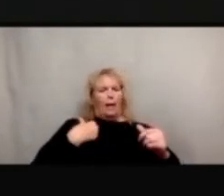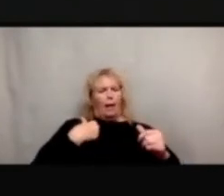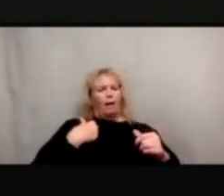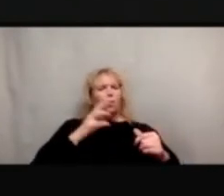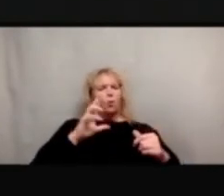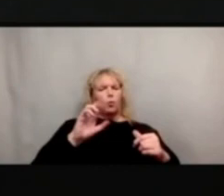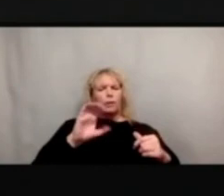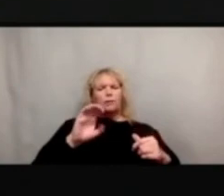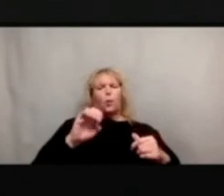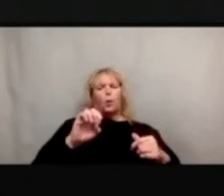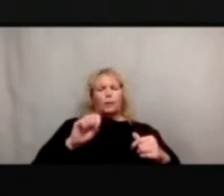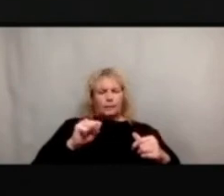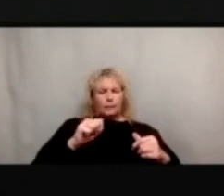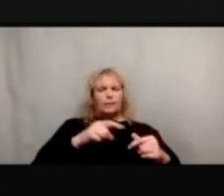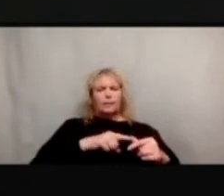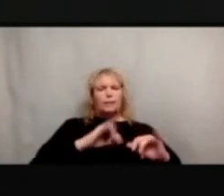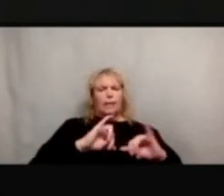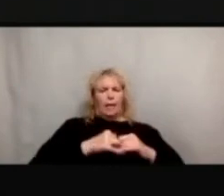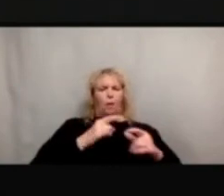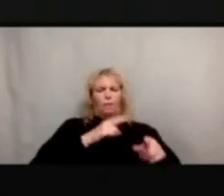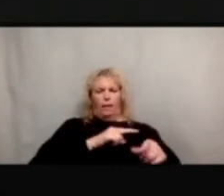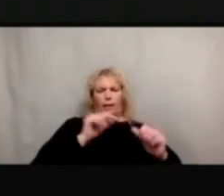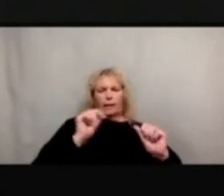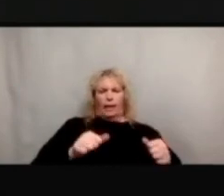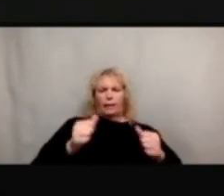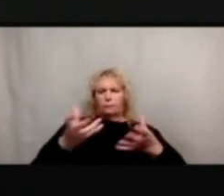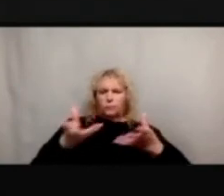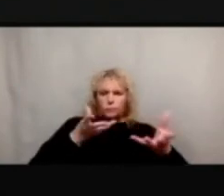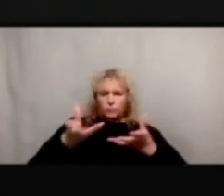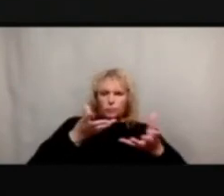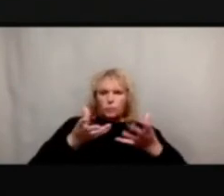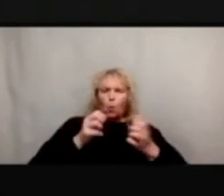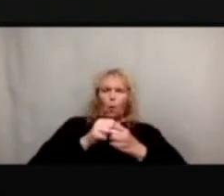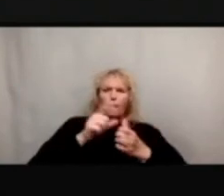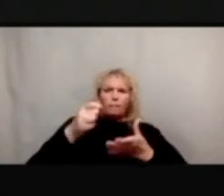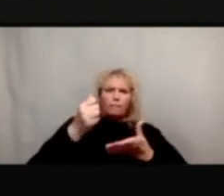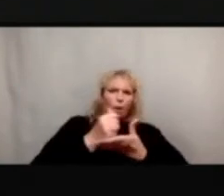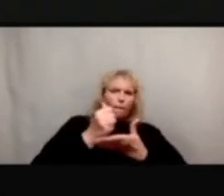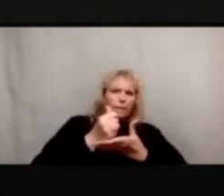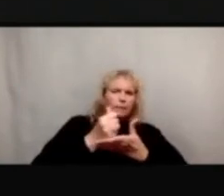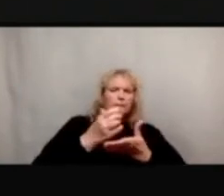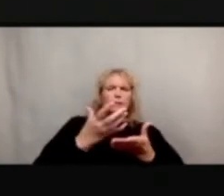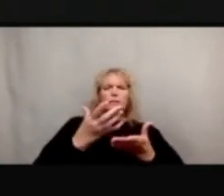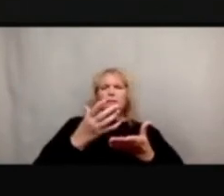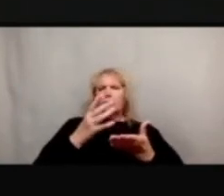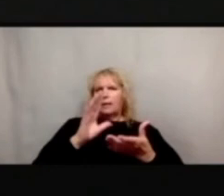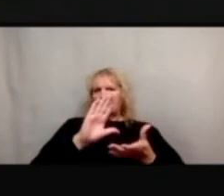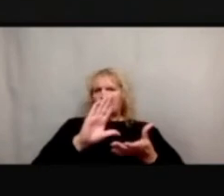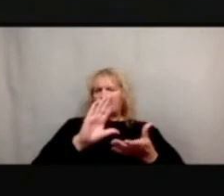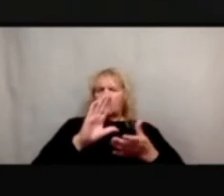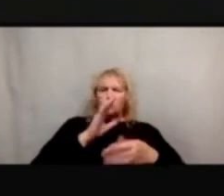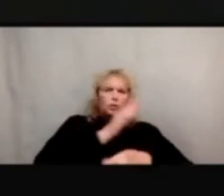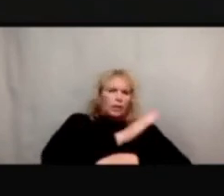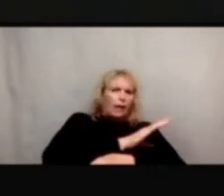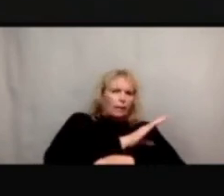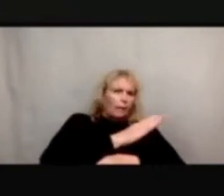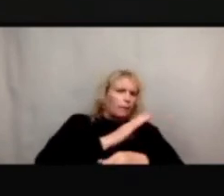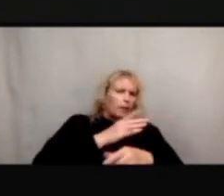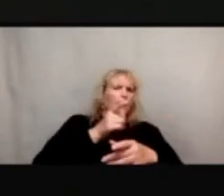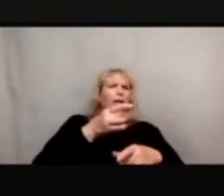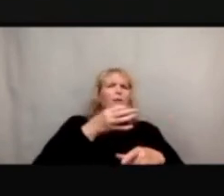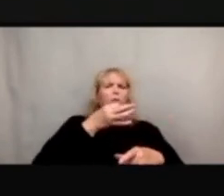how teachers can engage with licensed therapists and clinicians who specialize in childhood trauma, right? So